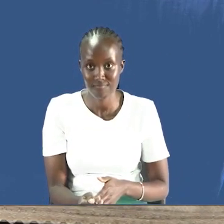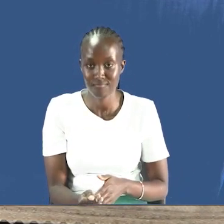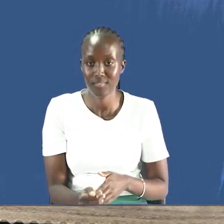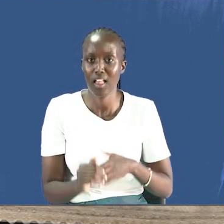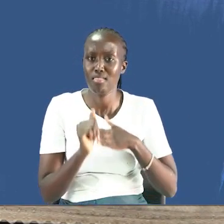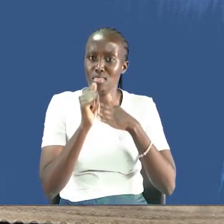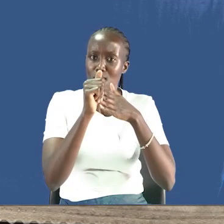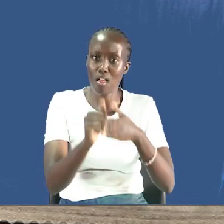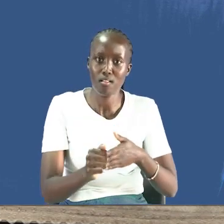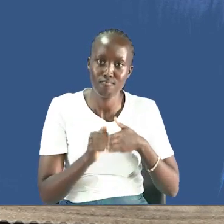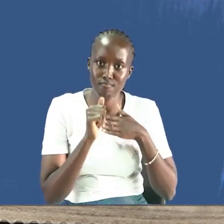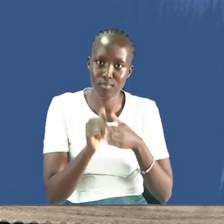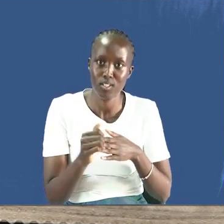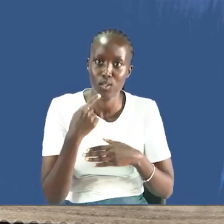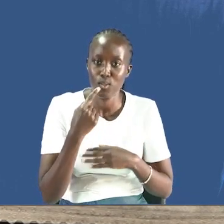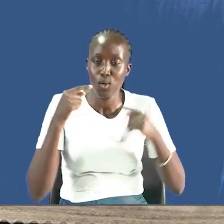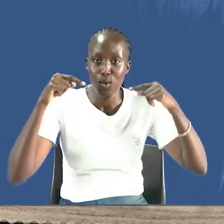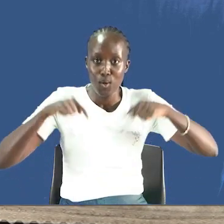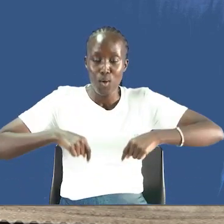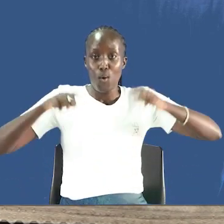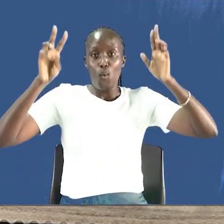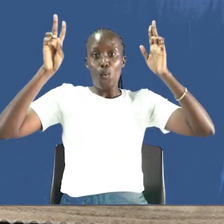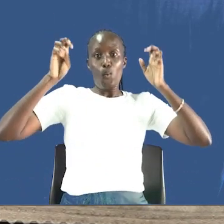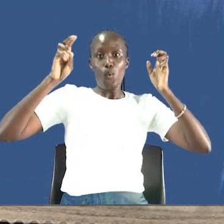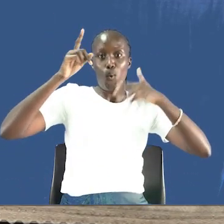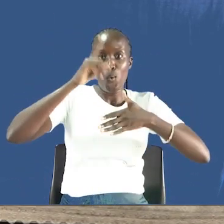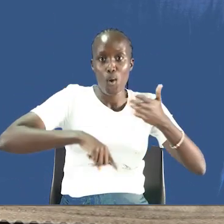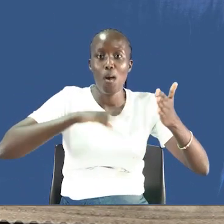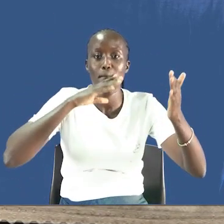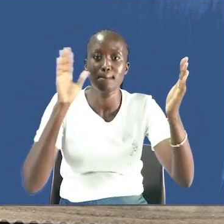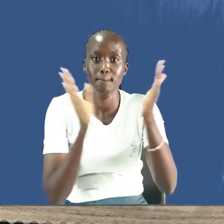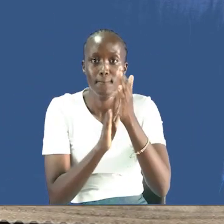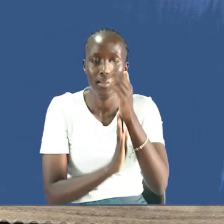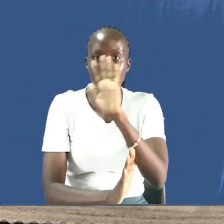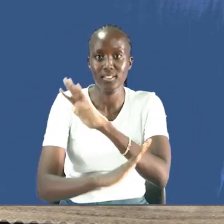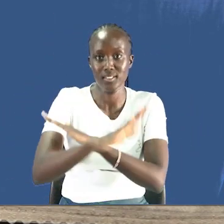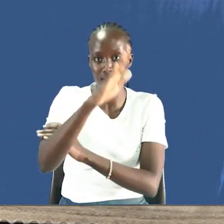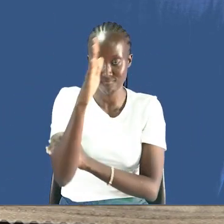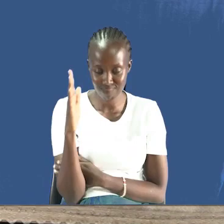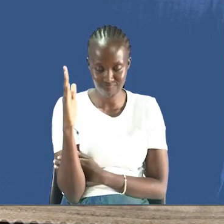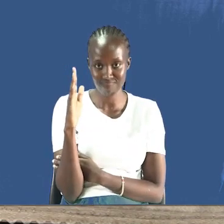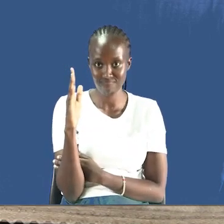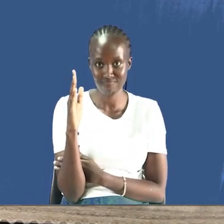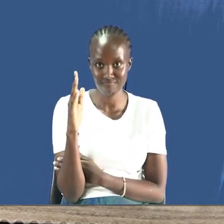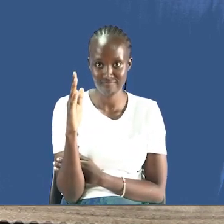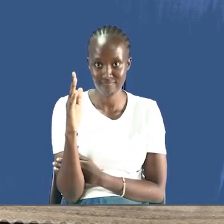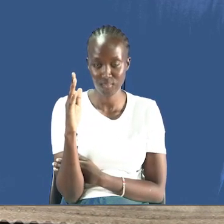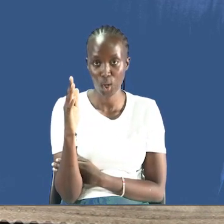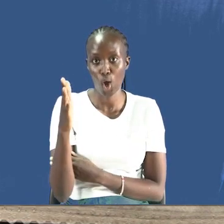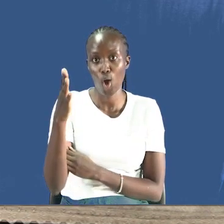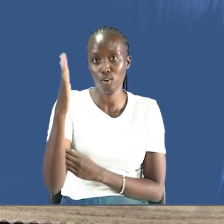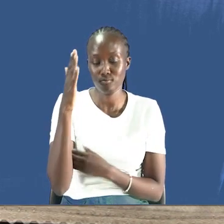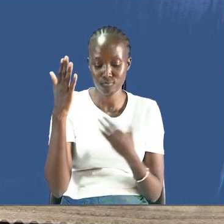and another. And so today's topic is about praising God. And the topic is God's